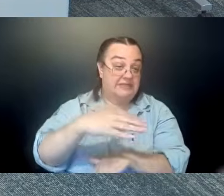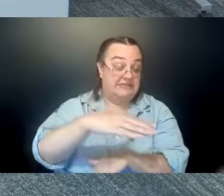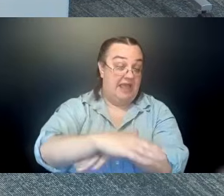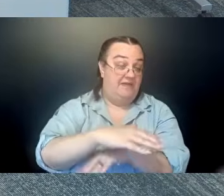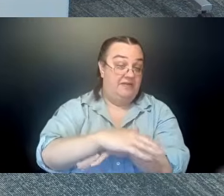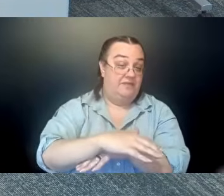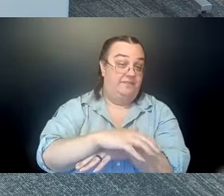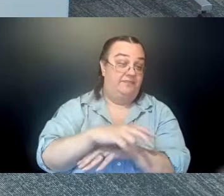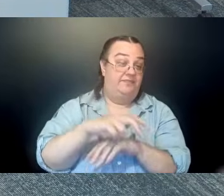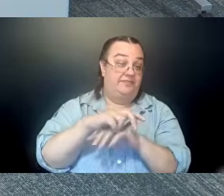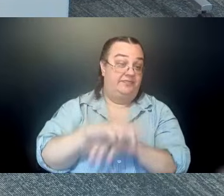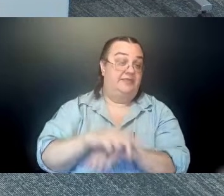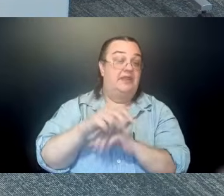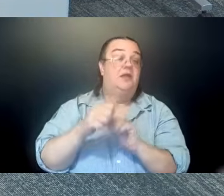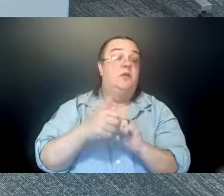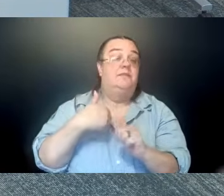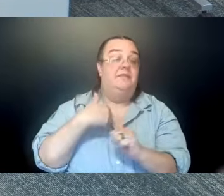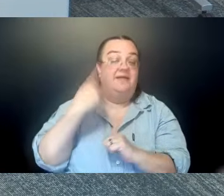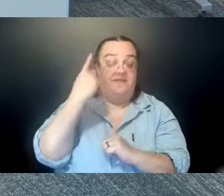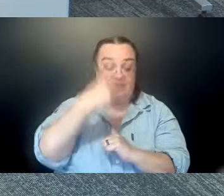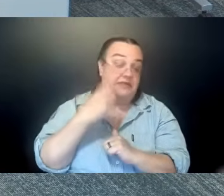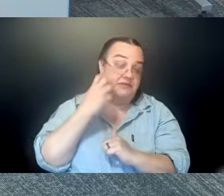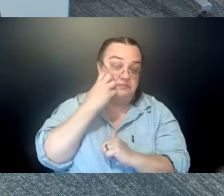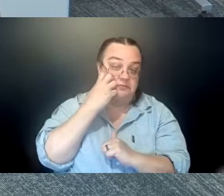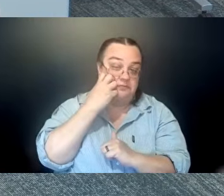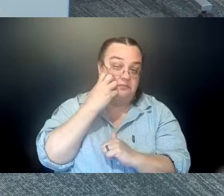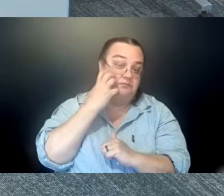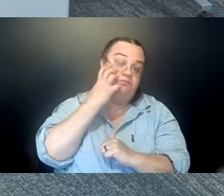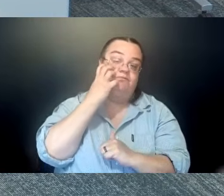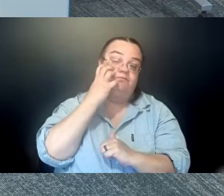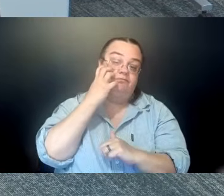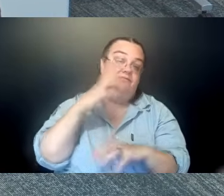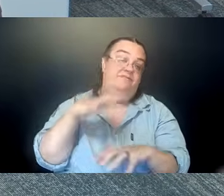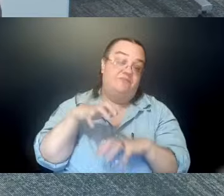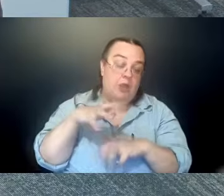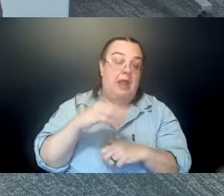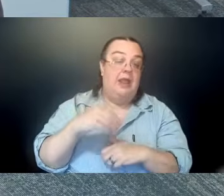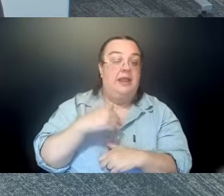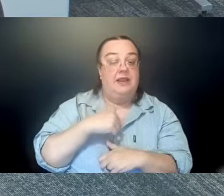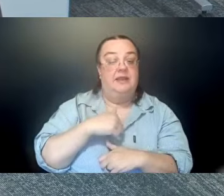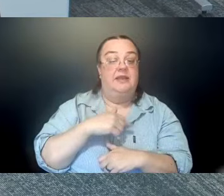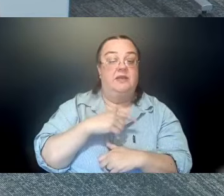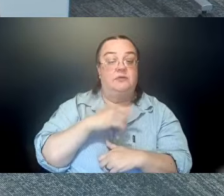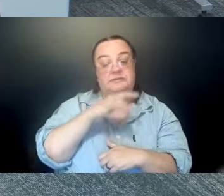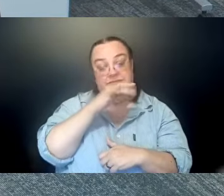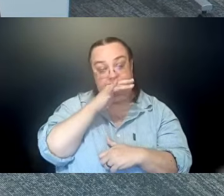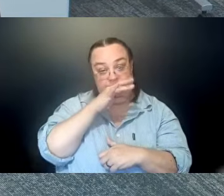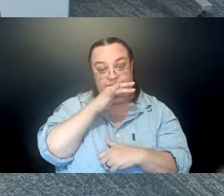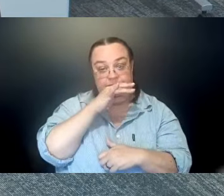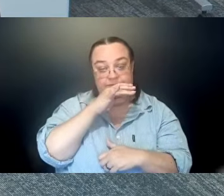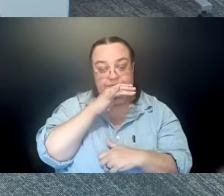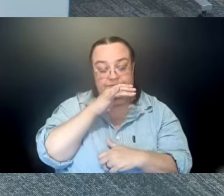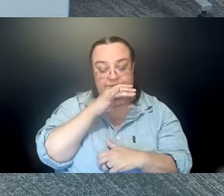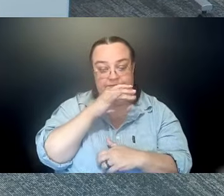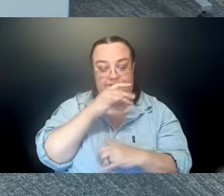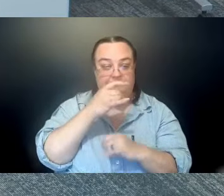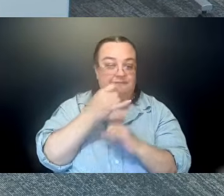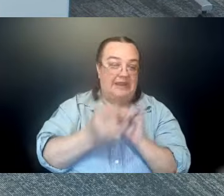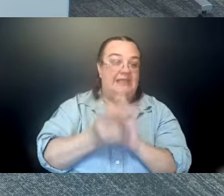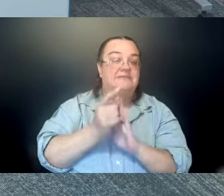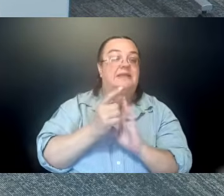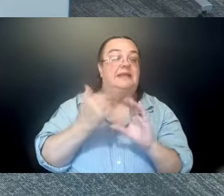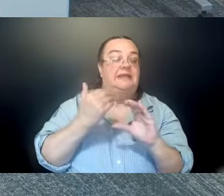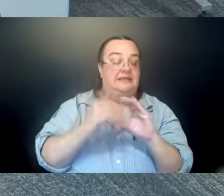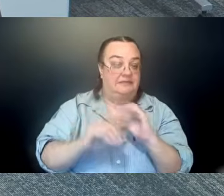there with my face frozen, and I was dictating the last-minute email